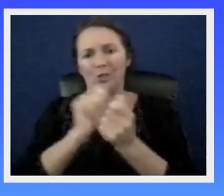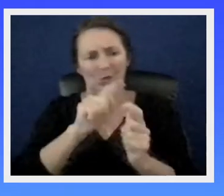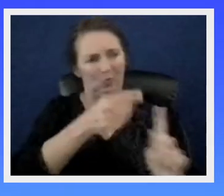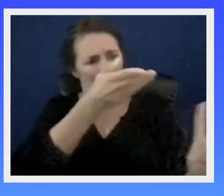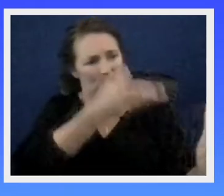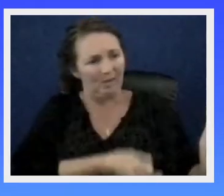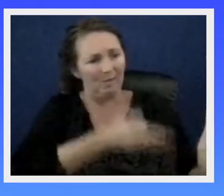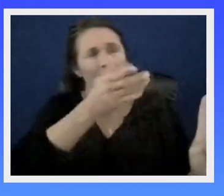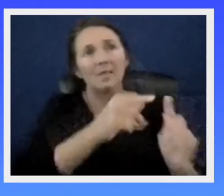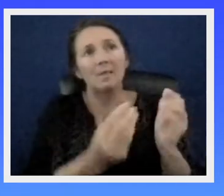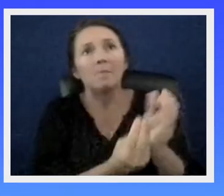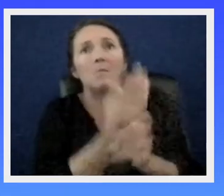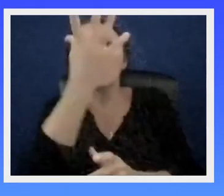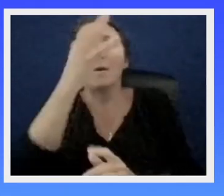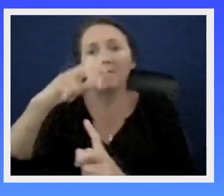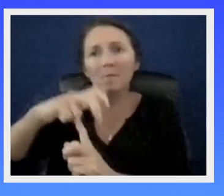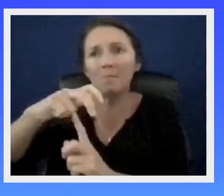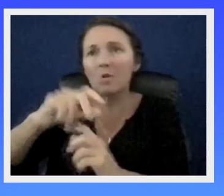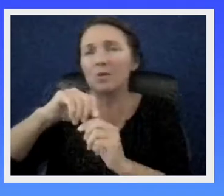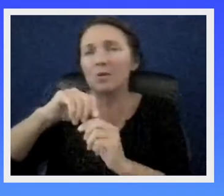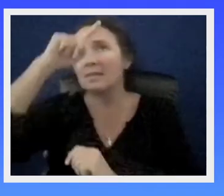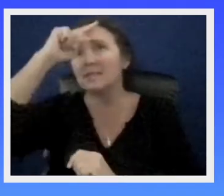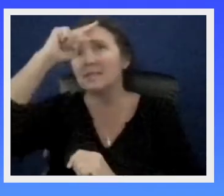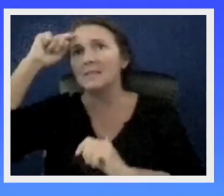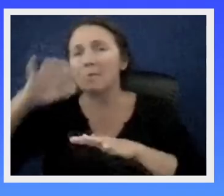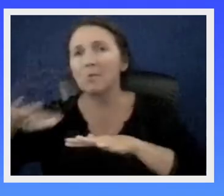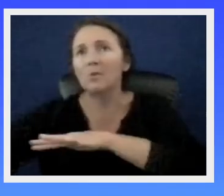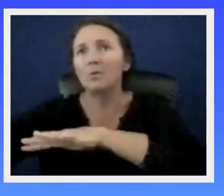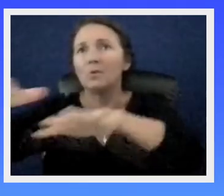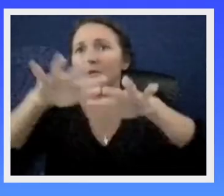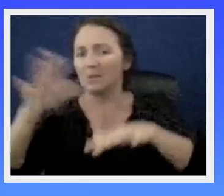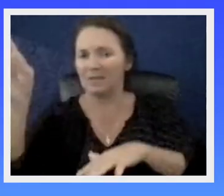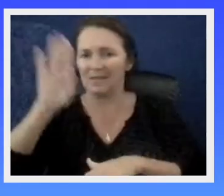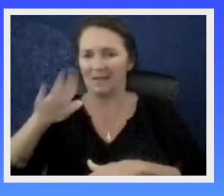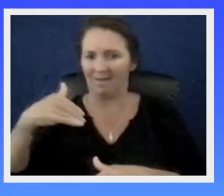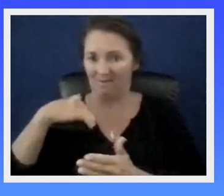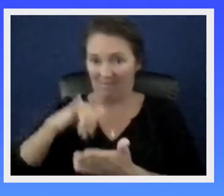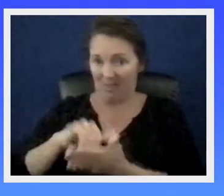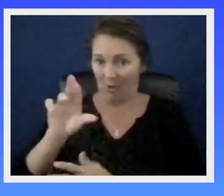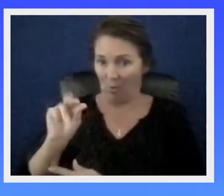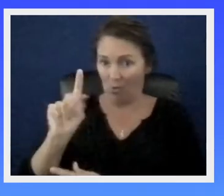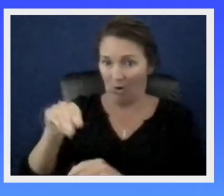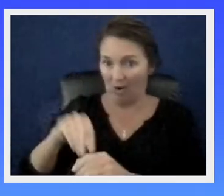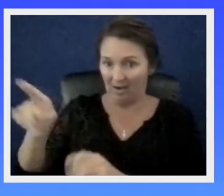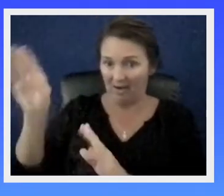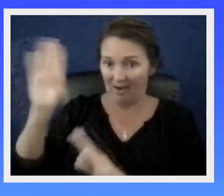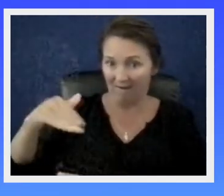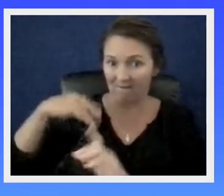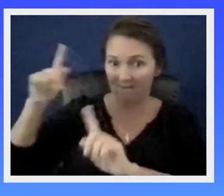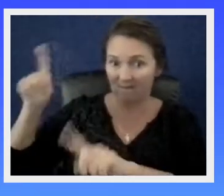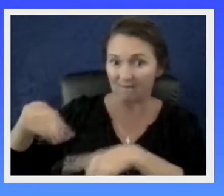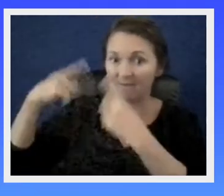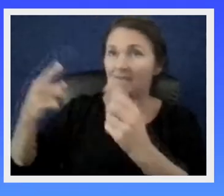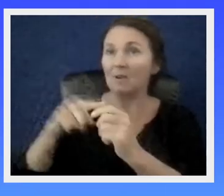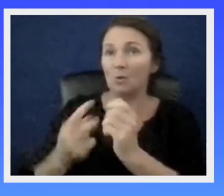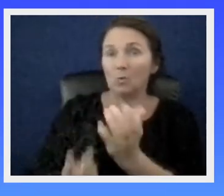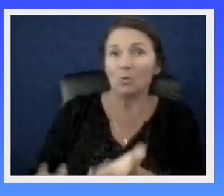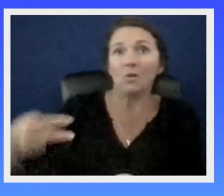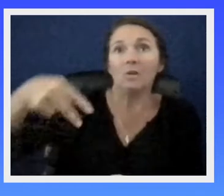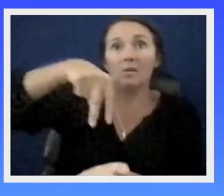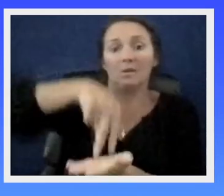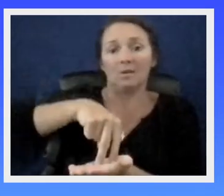of mushrooms in summer dew. Rot has never not been the beginning of a resurrection.